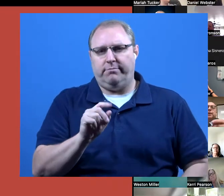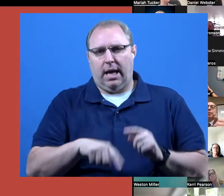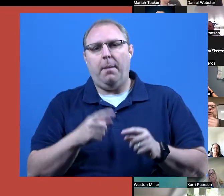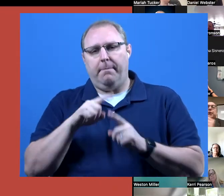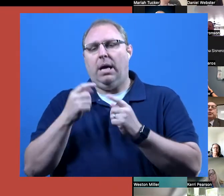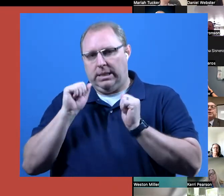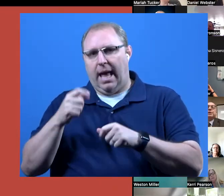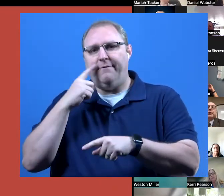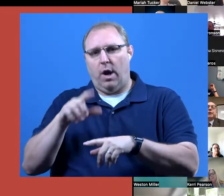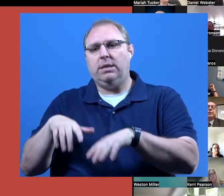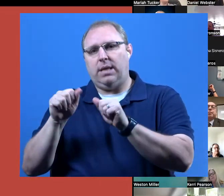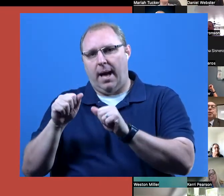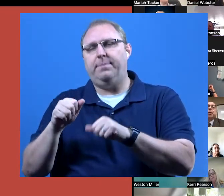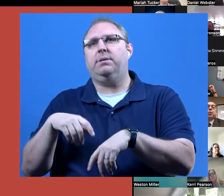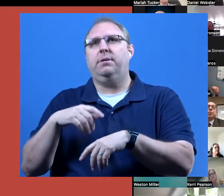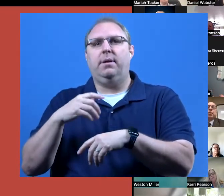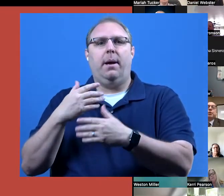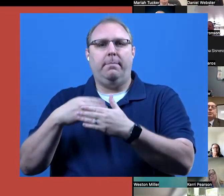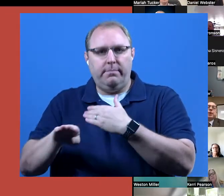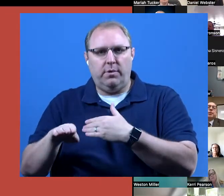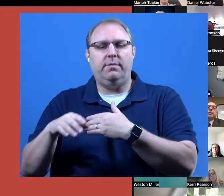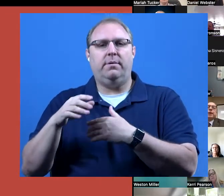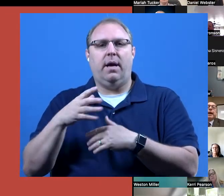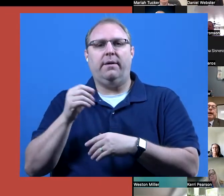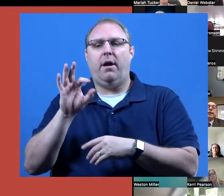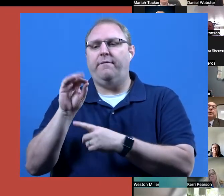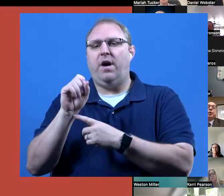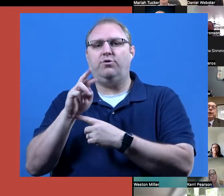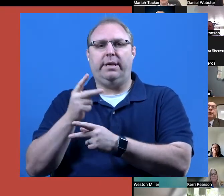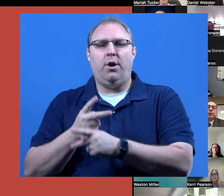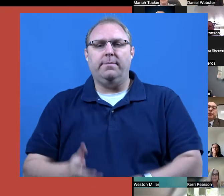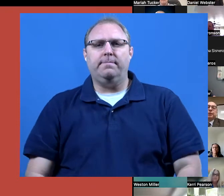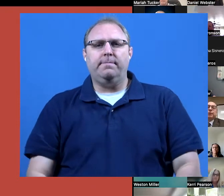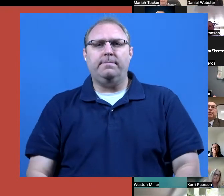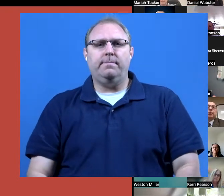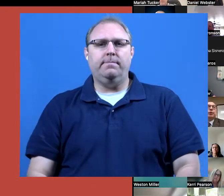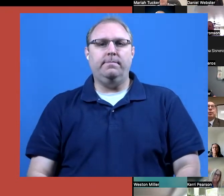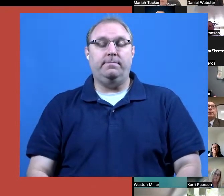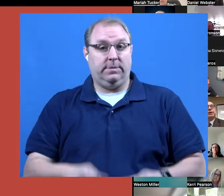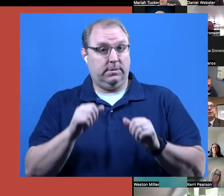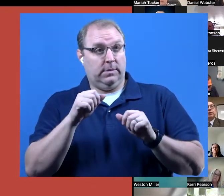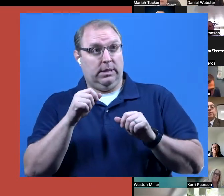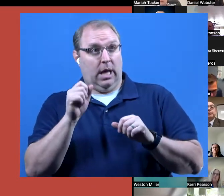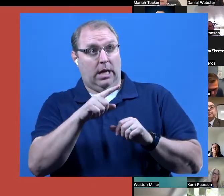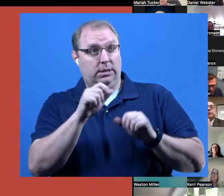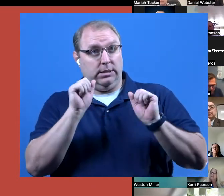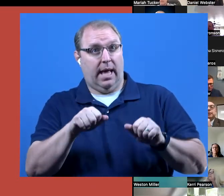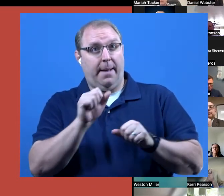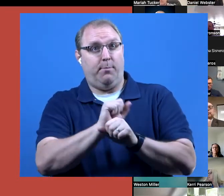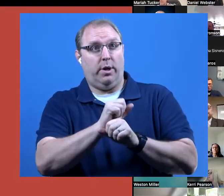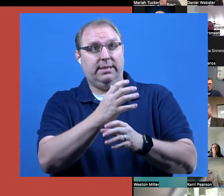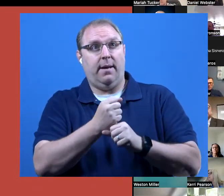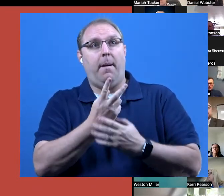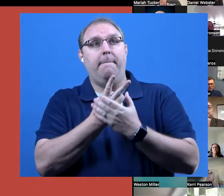Can the employee receive both postpartum and parental leave for a total of 6 weeks?